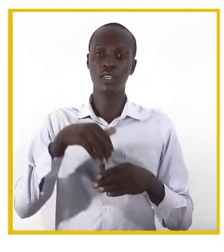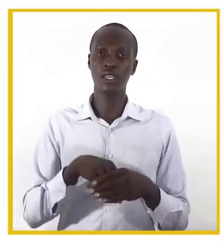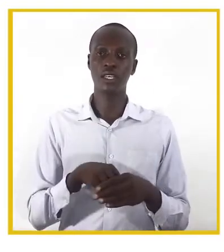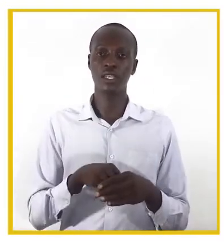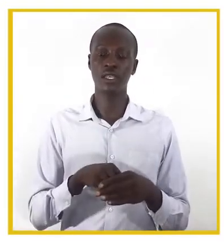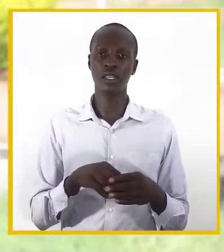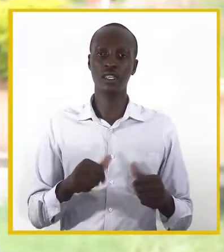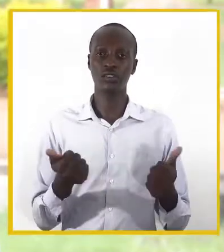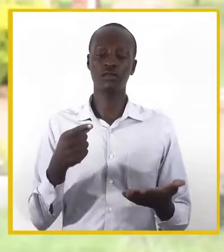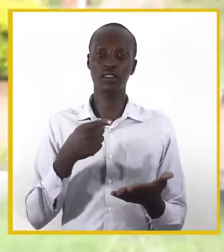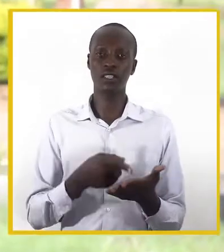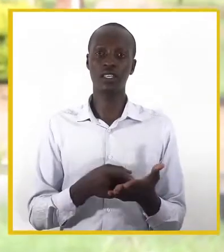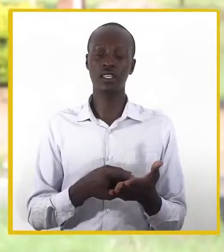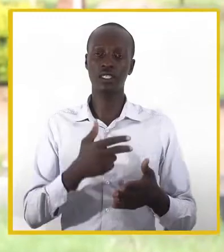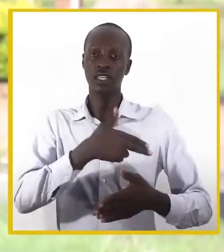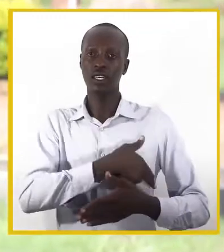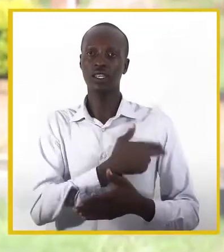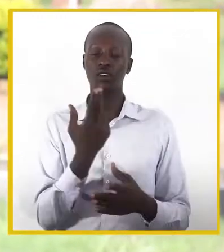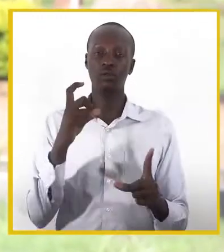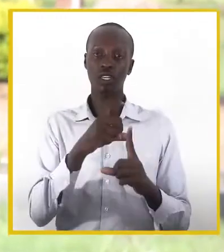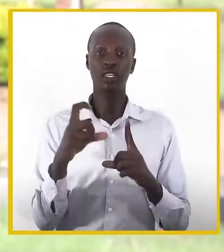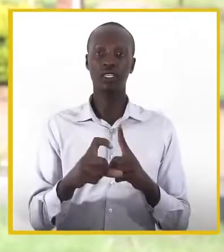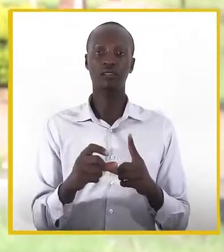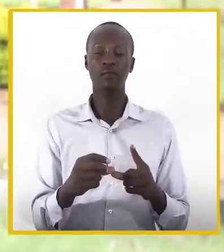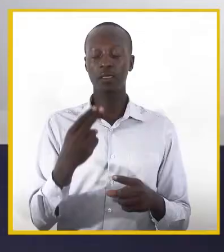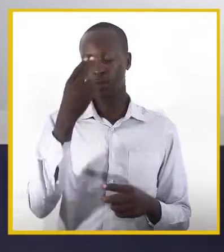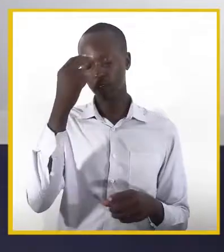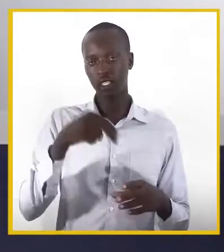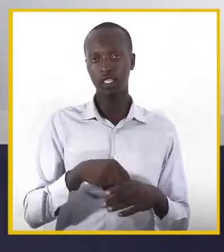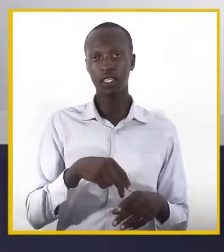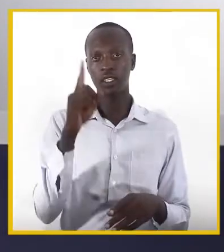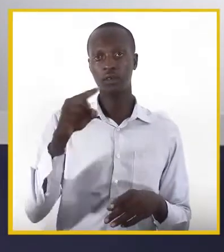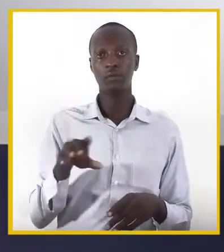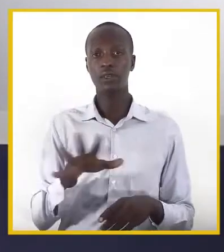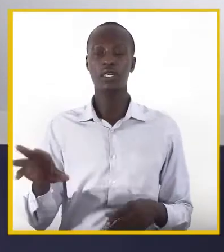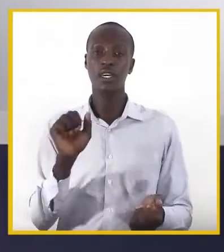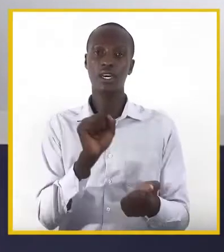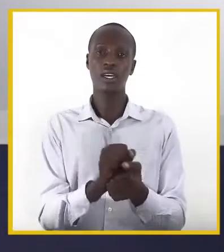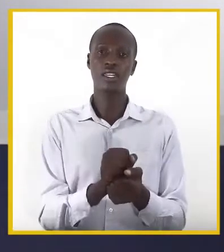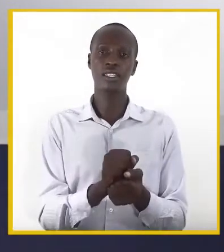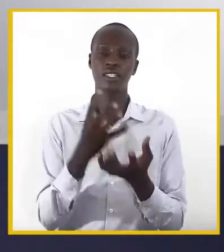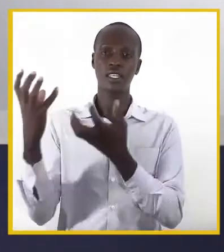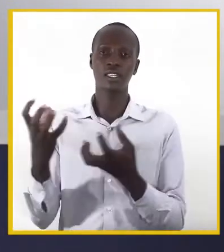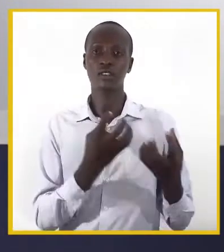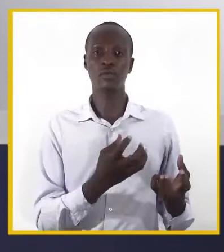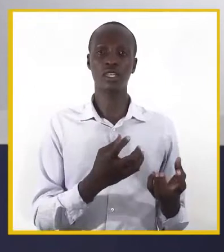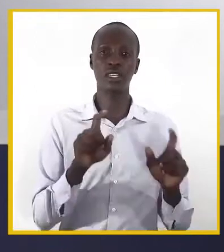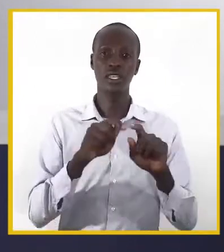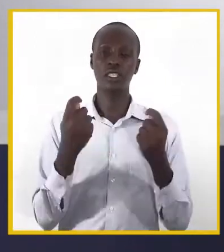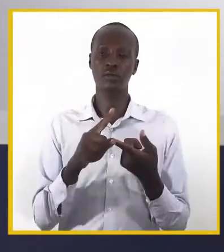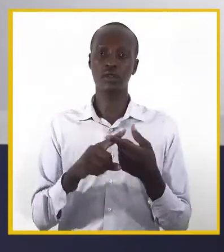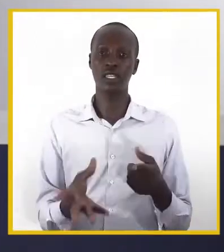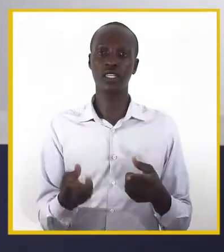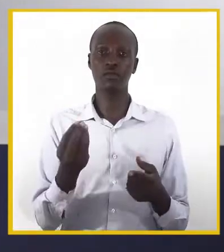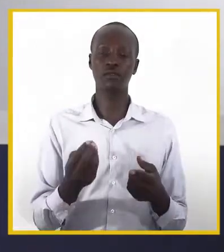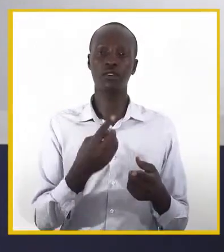in curbing these robberies by machete-wielding gangs. Police in Manicaland have arrested a smuggling syndicate in Vumba